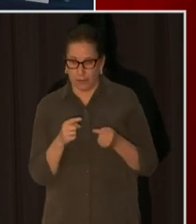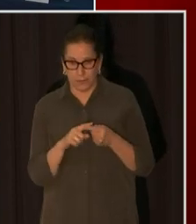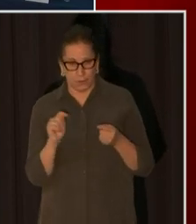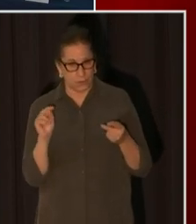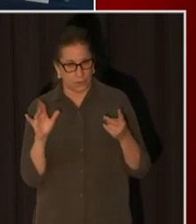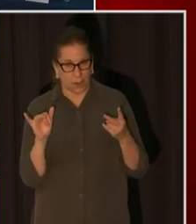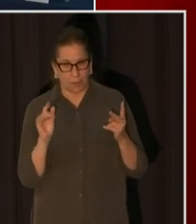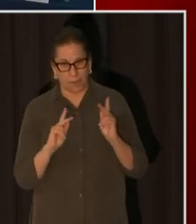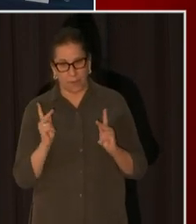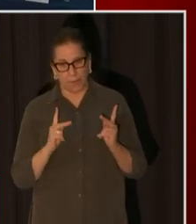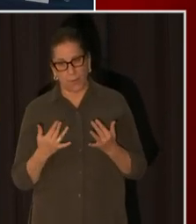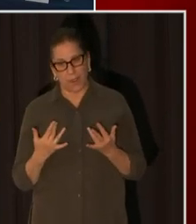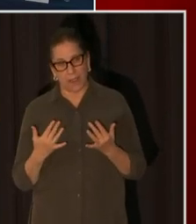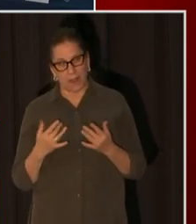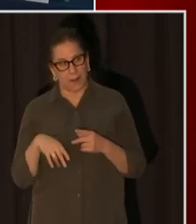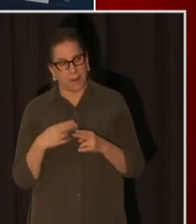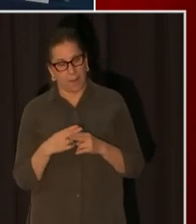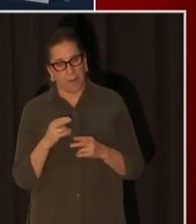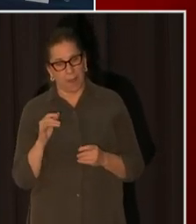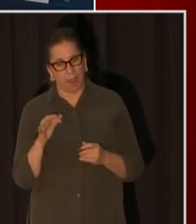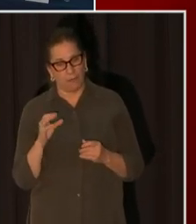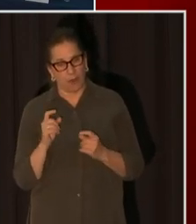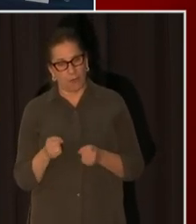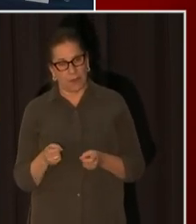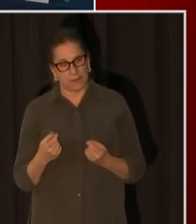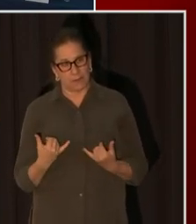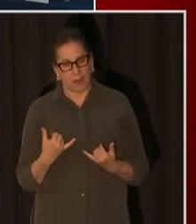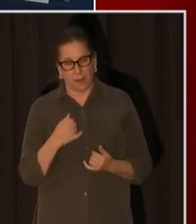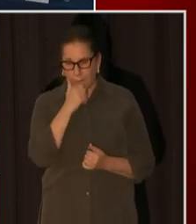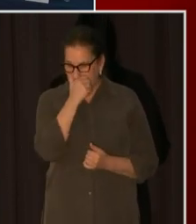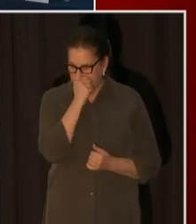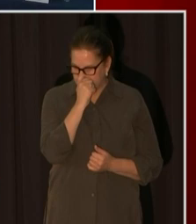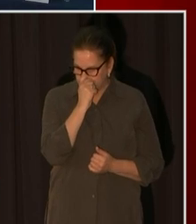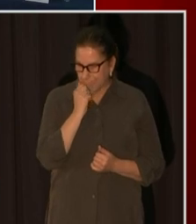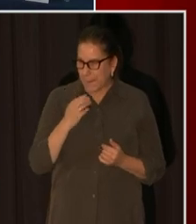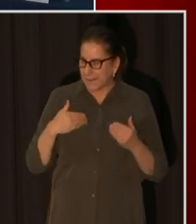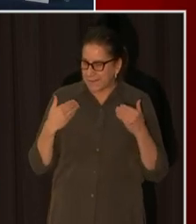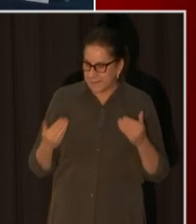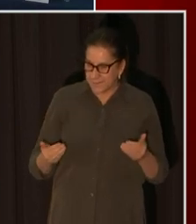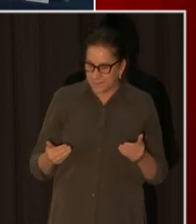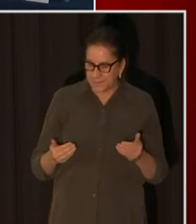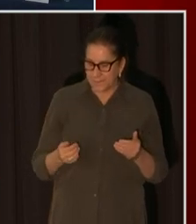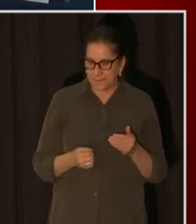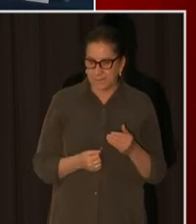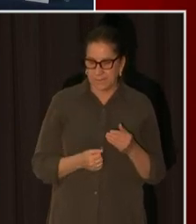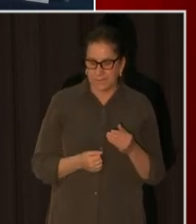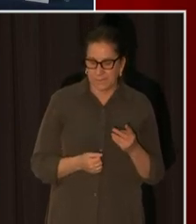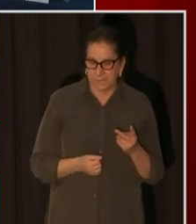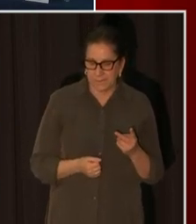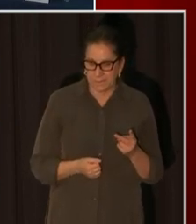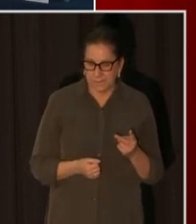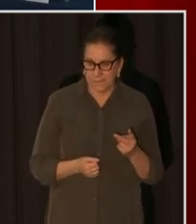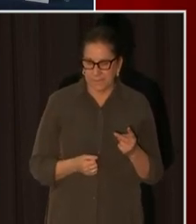So I need to find out. It's nice to know that I can apply for unemployment somehow, but that doesn't.